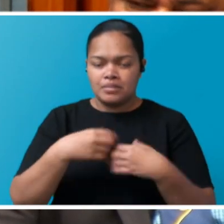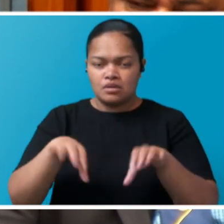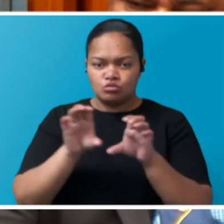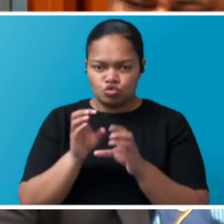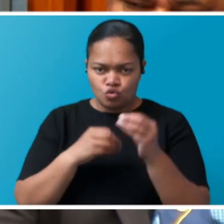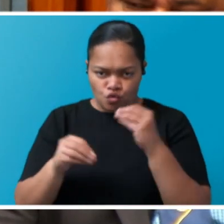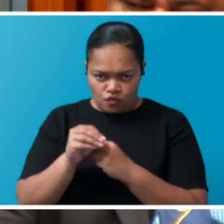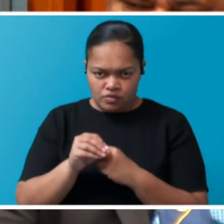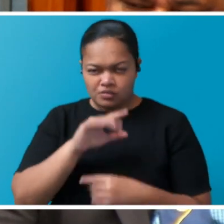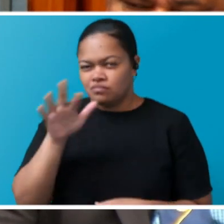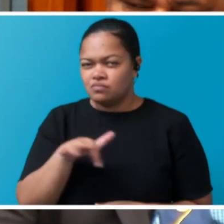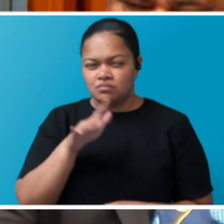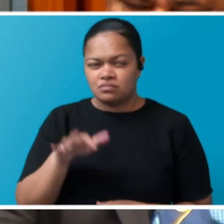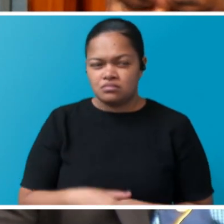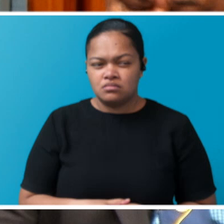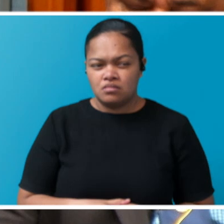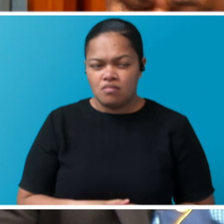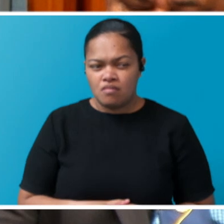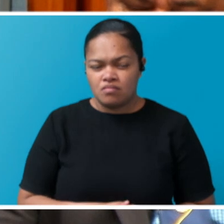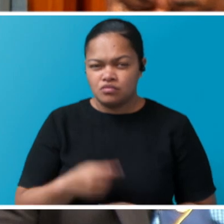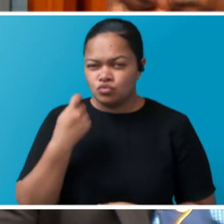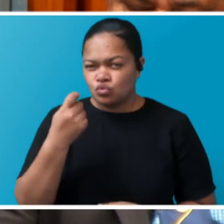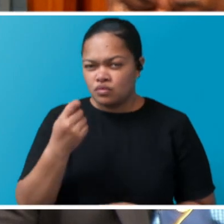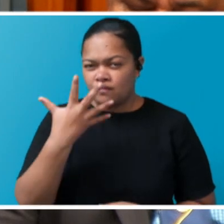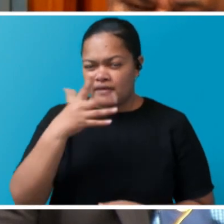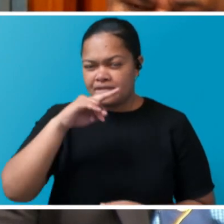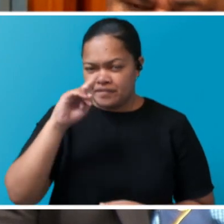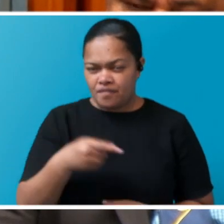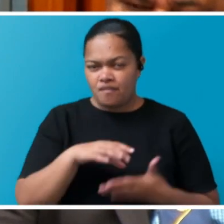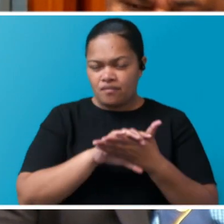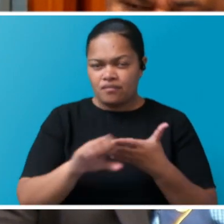revenue of around close to $5,000 for the council.